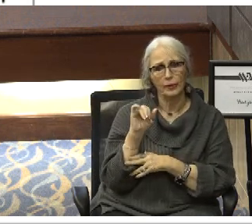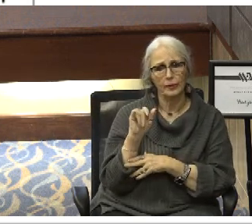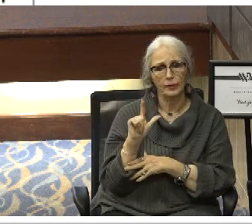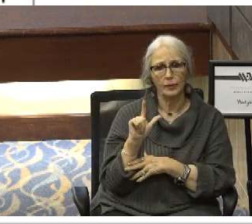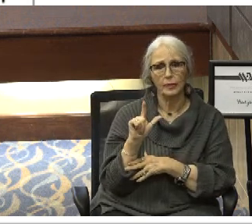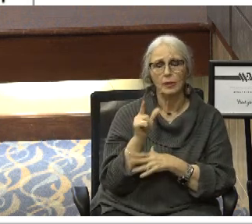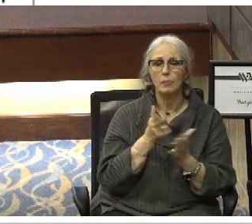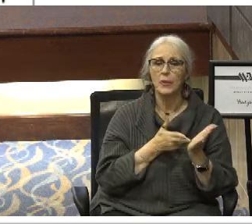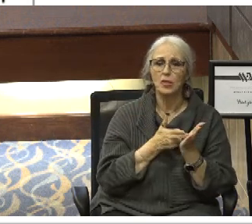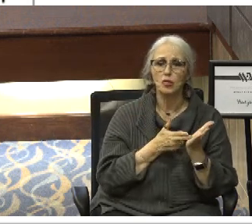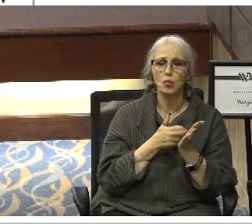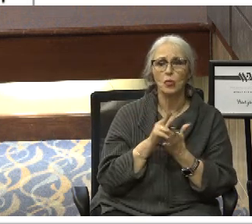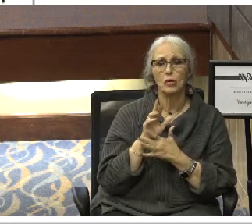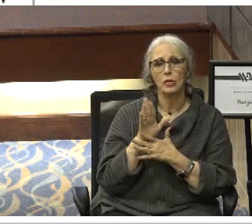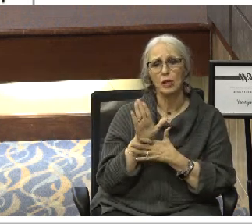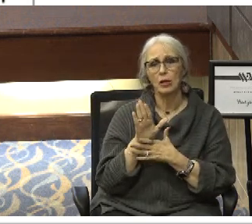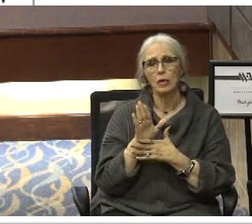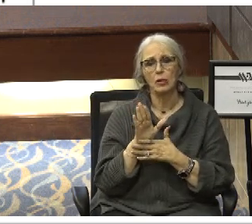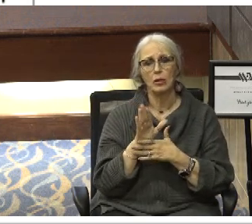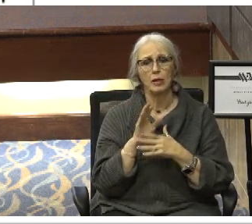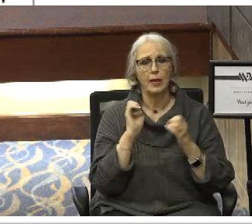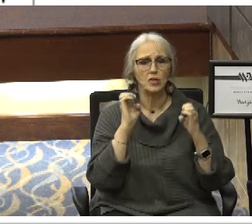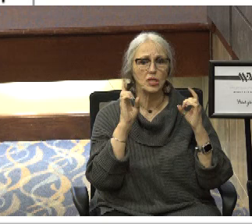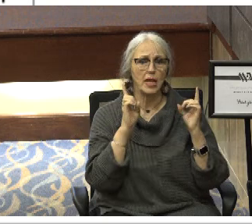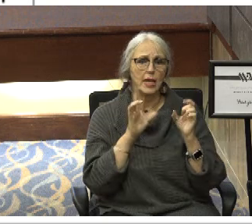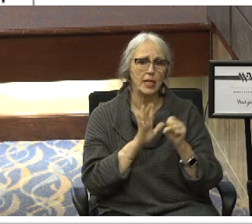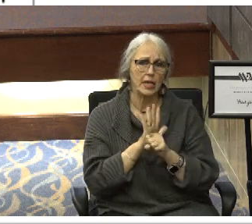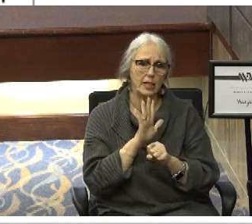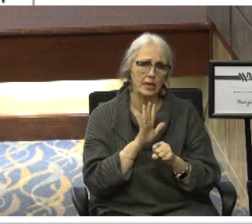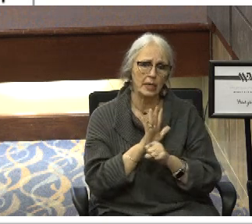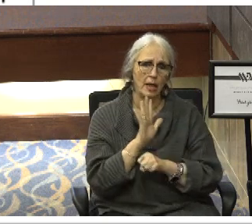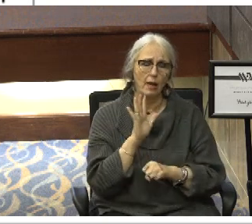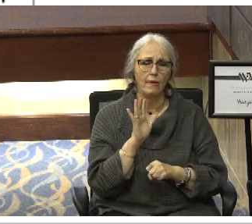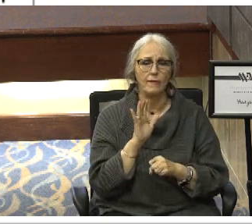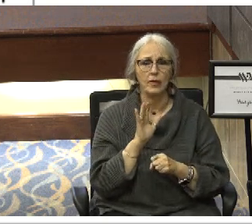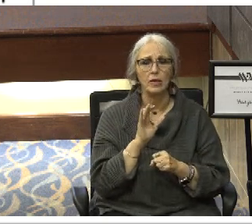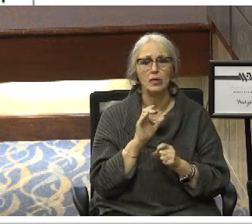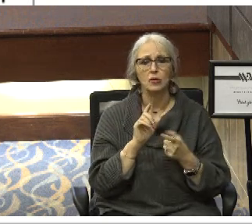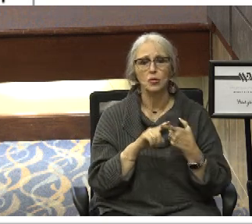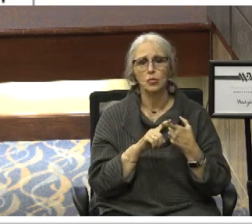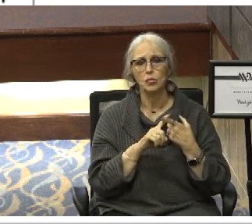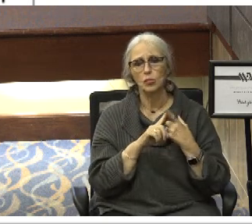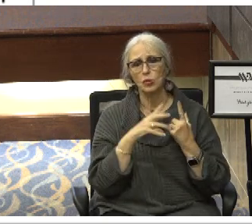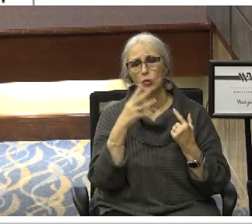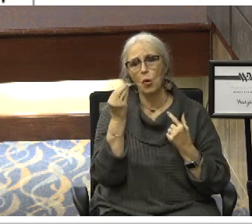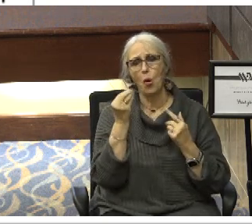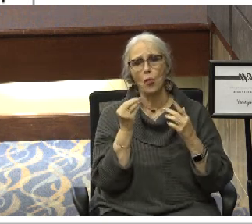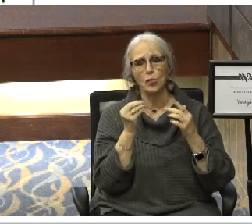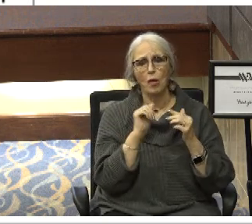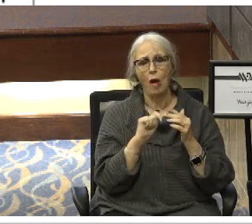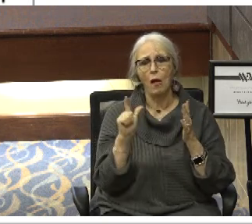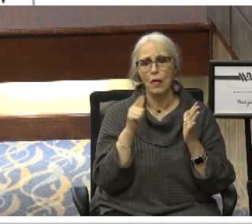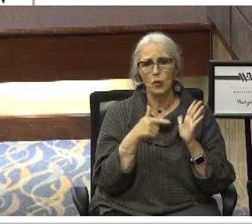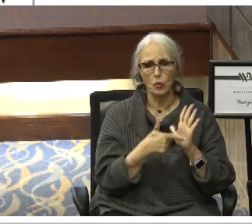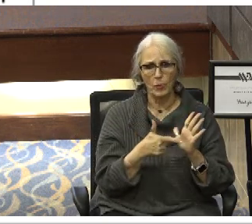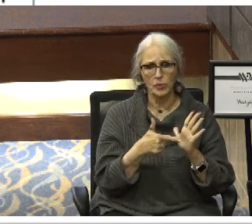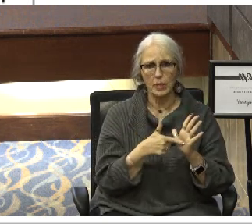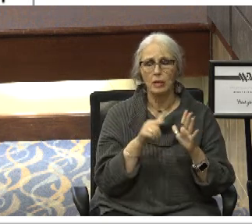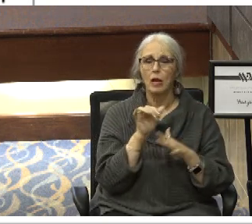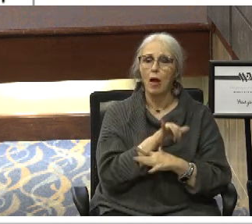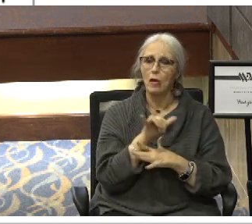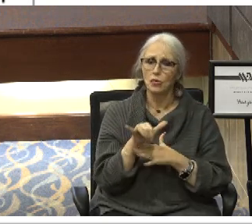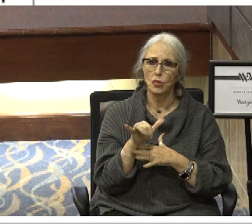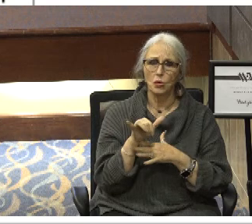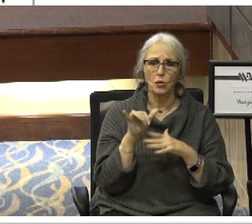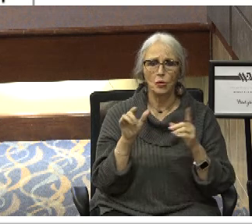sure that they're stewards of the plan, they're educated enough to disseminate that out to all of their representations. We're also going to